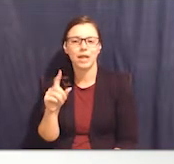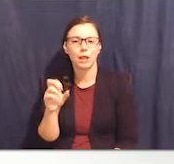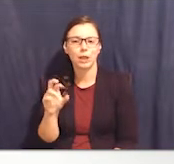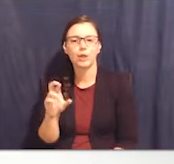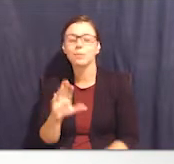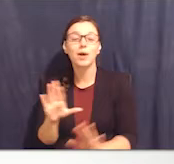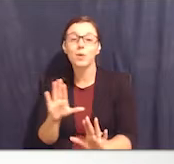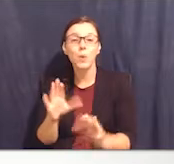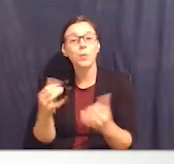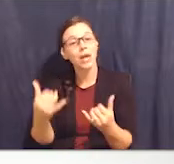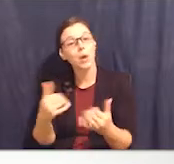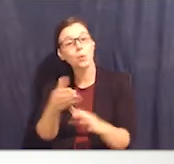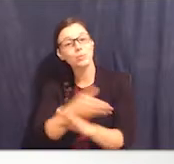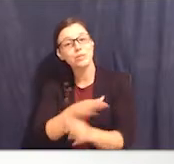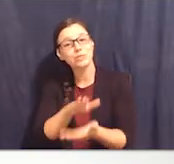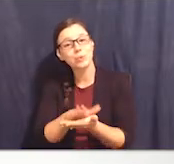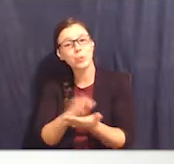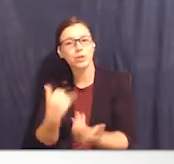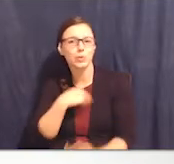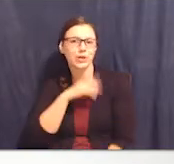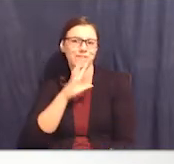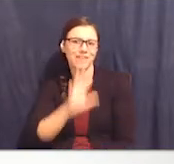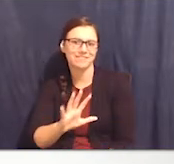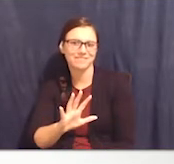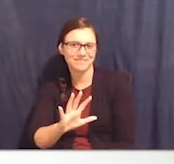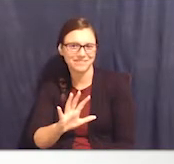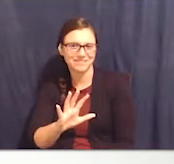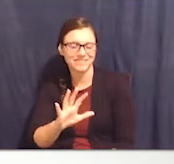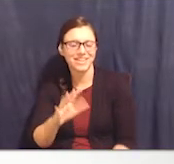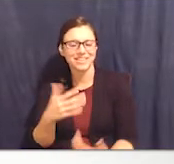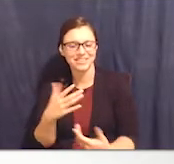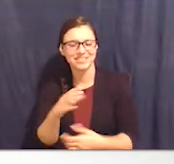needed to do is approach the K-12